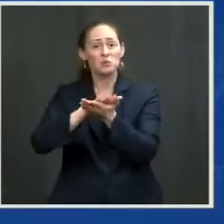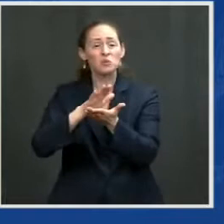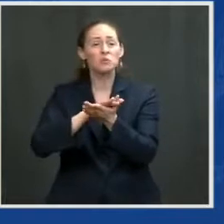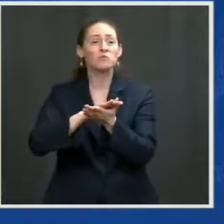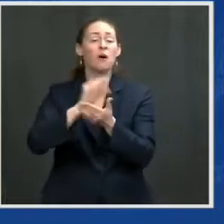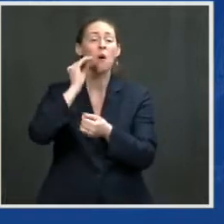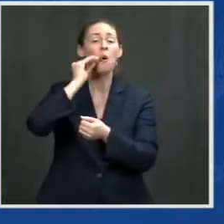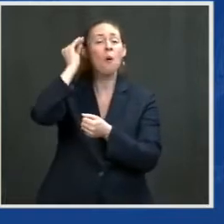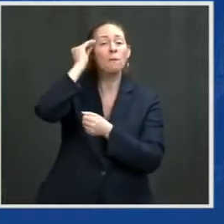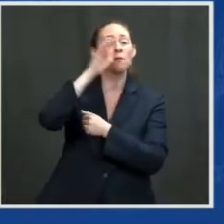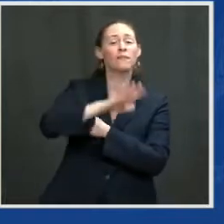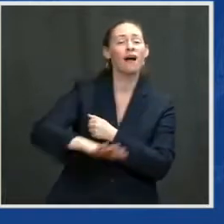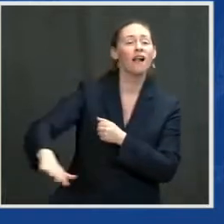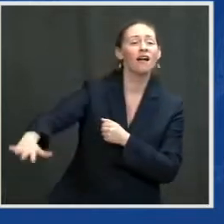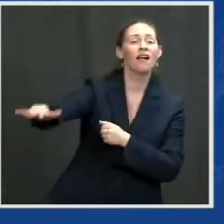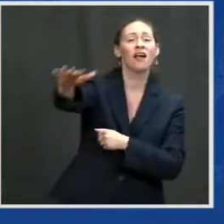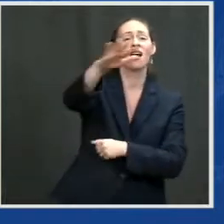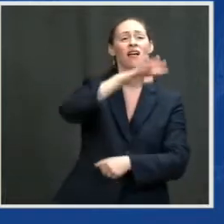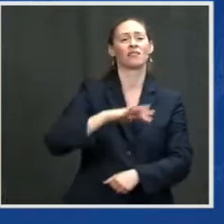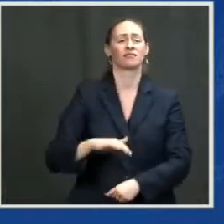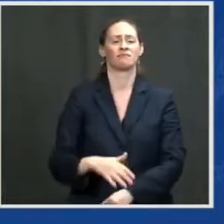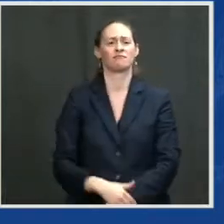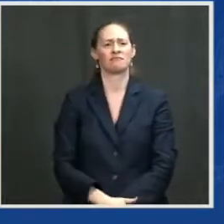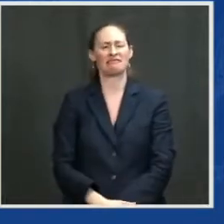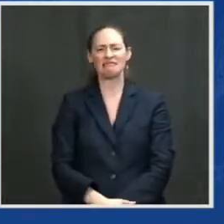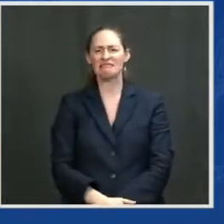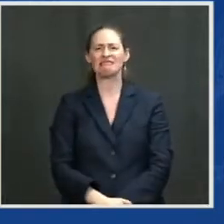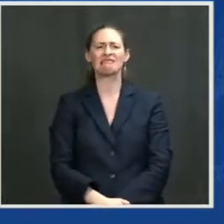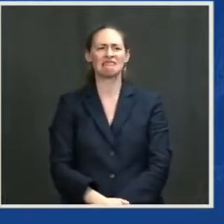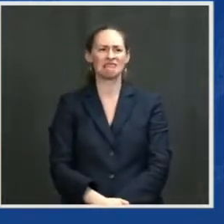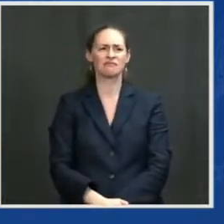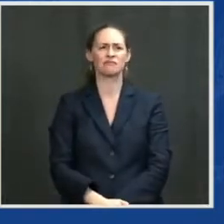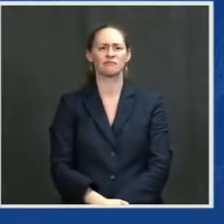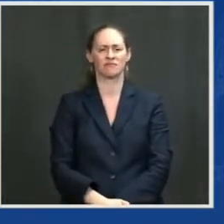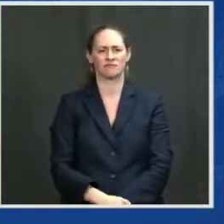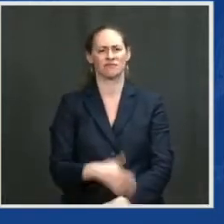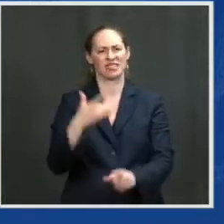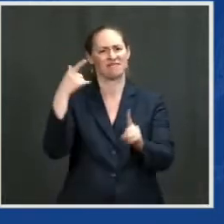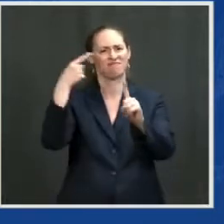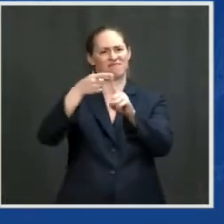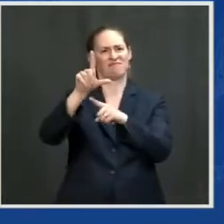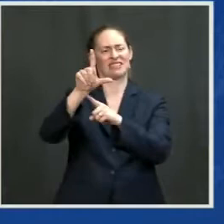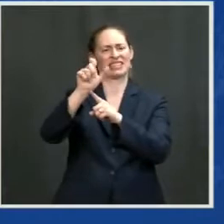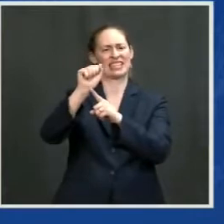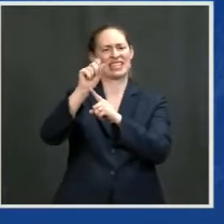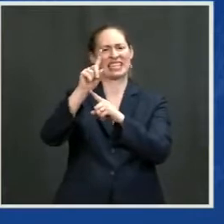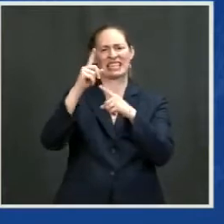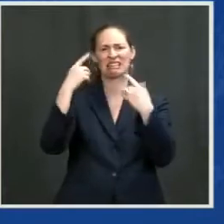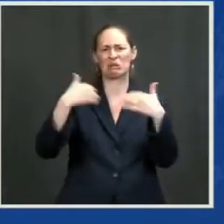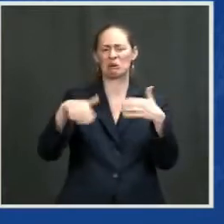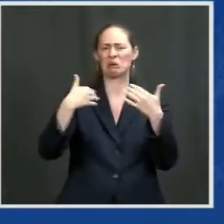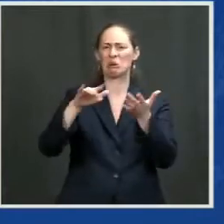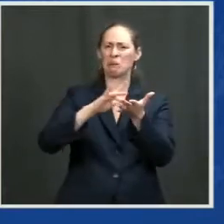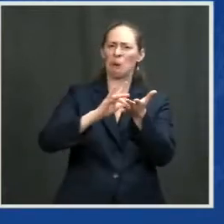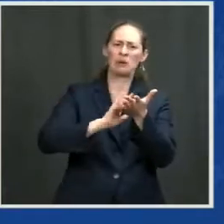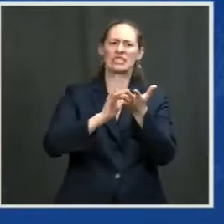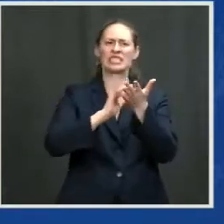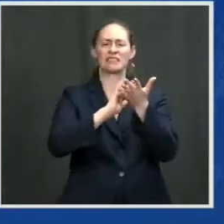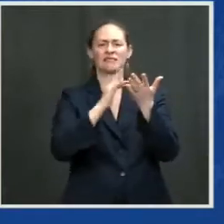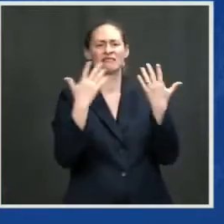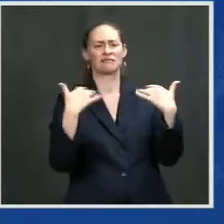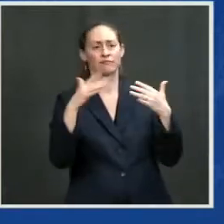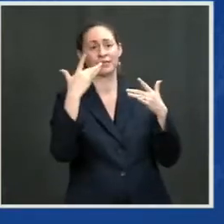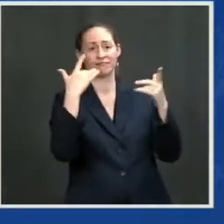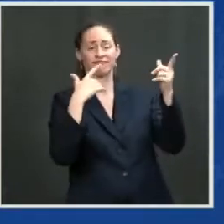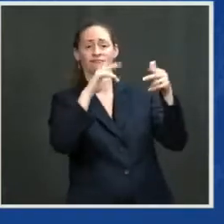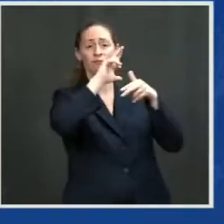fed by lead pipes were laid years and years ago. We're going to rip it all up, and make it safe all across America.